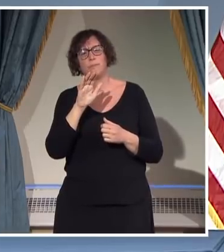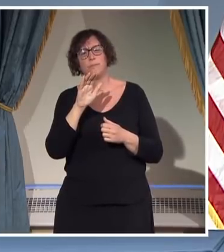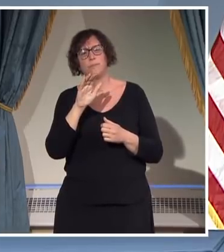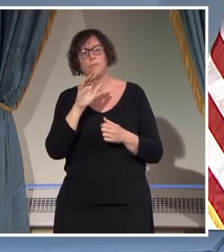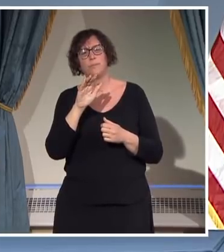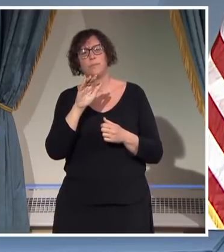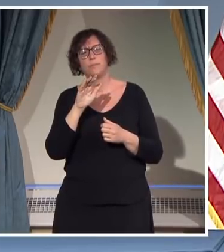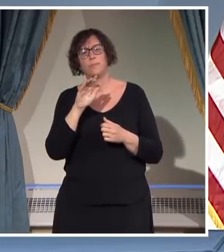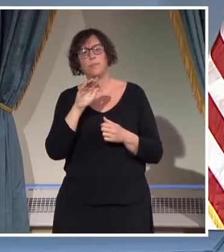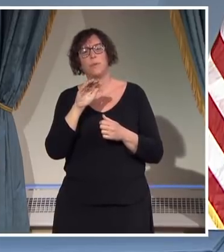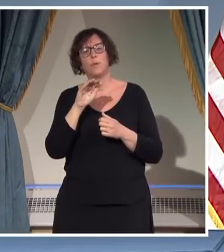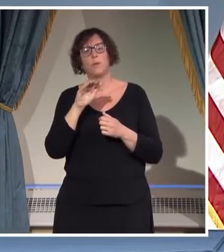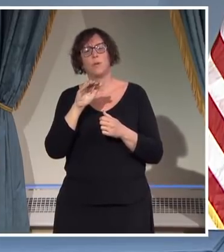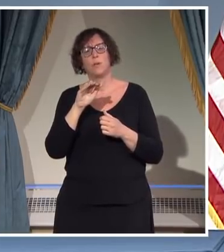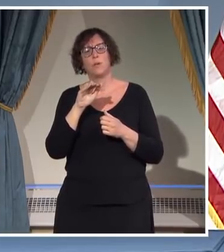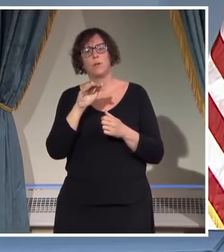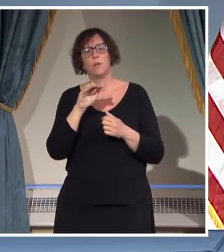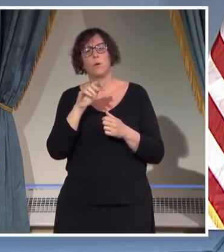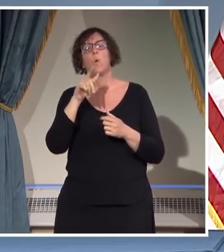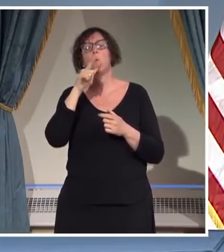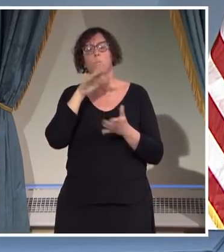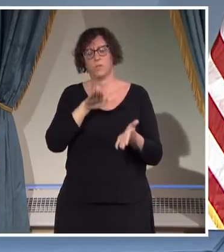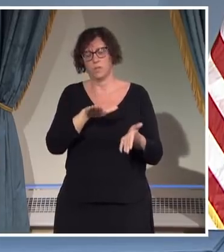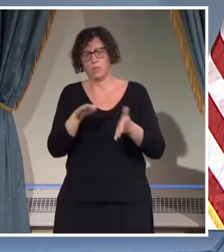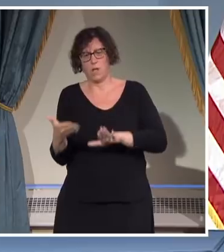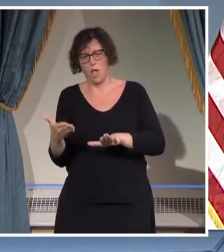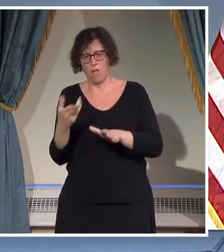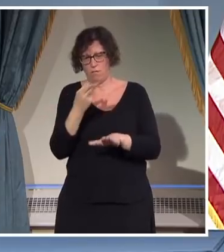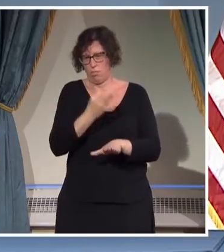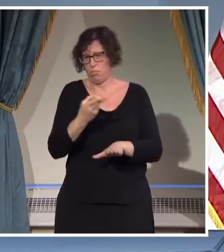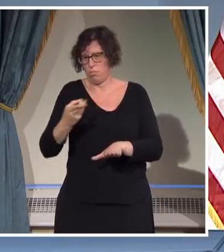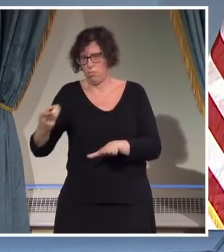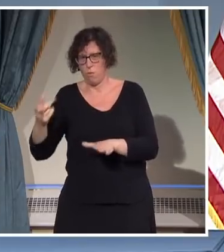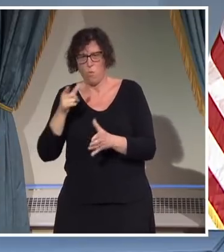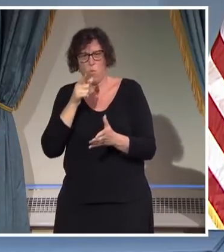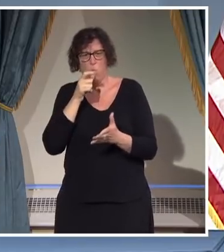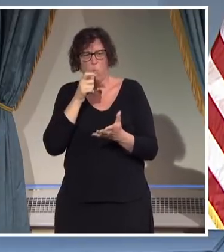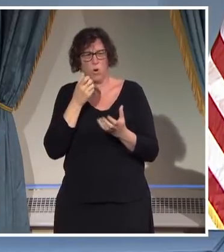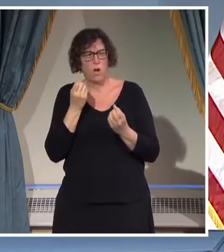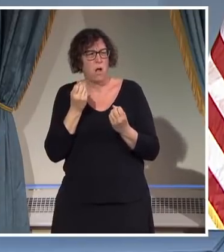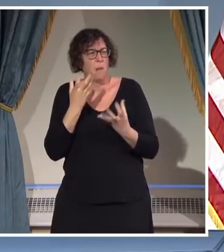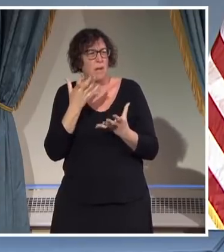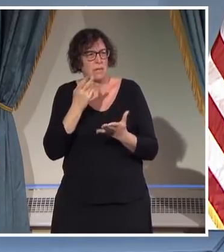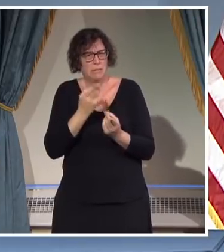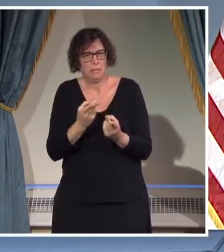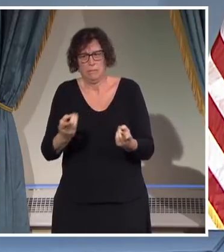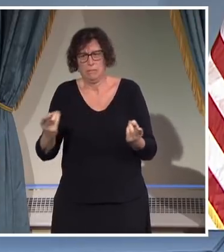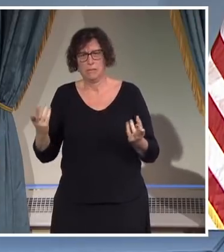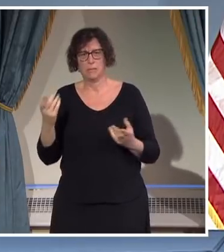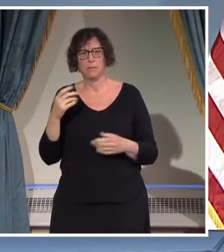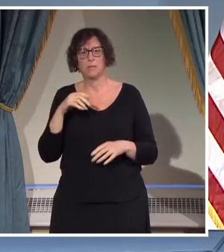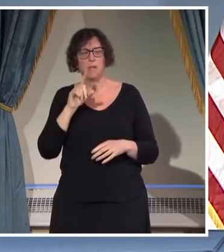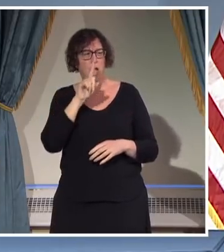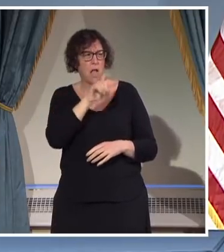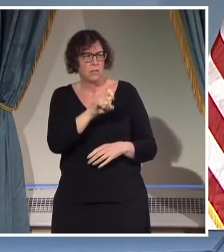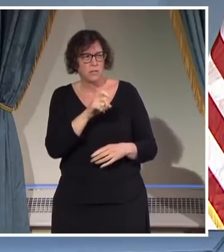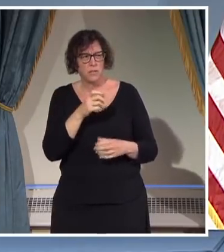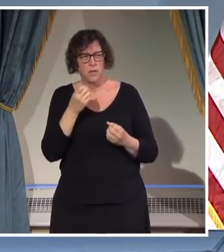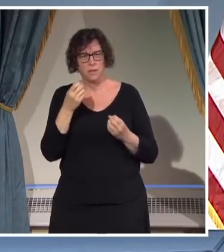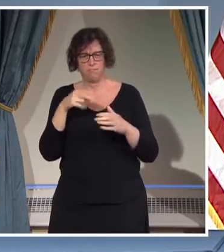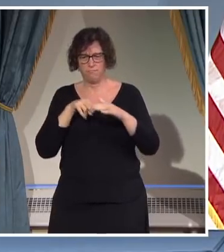tent that's gone up on the east side, and the medical examiner's office told us they have bought 45 tents and trailers